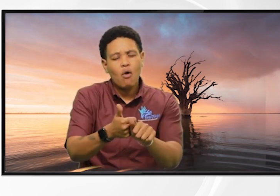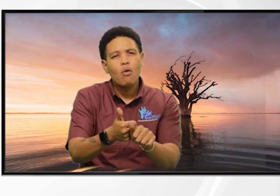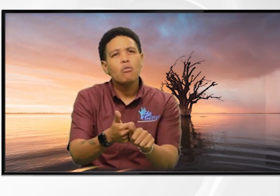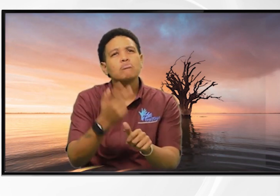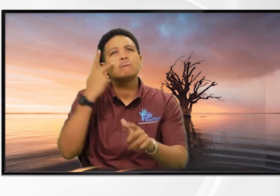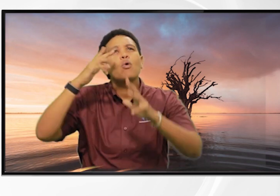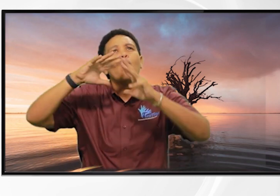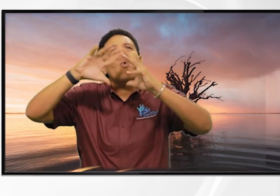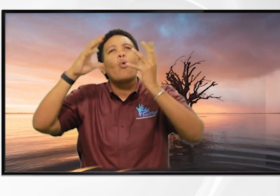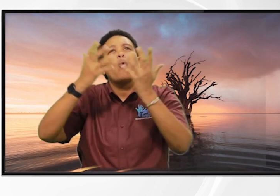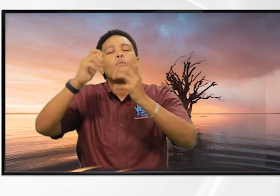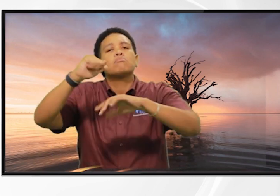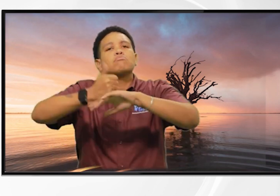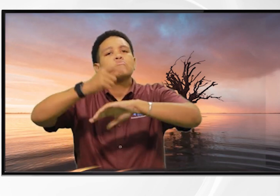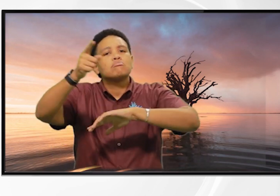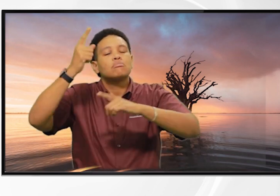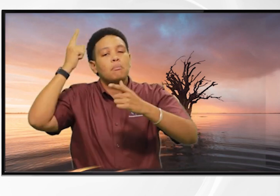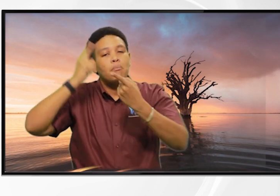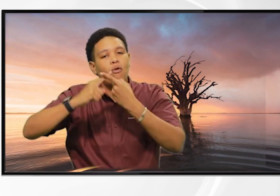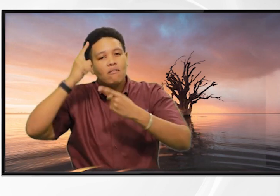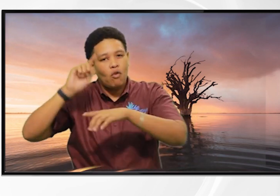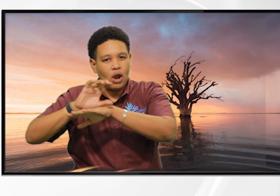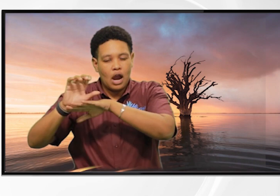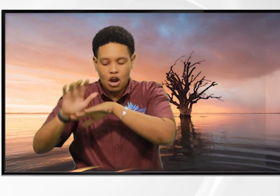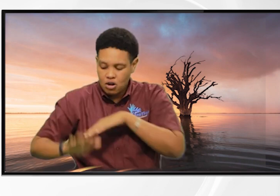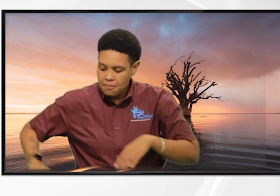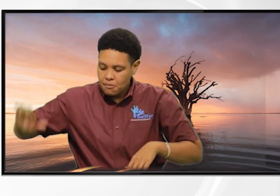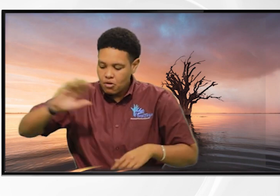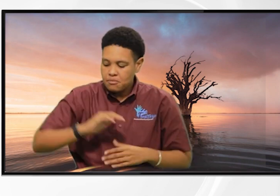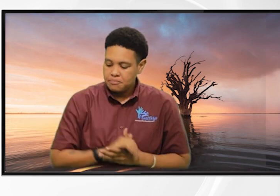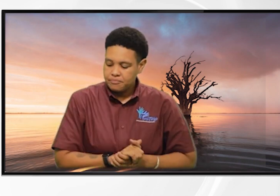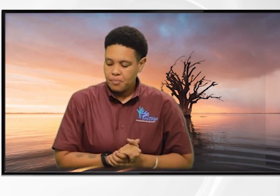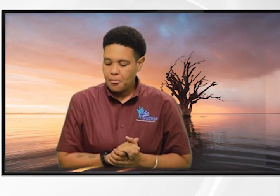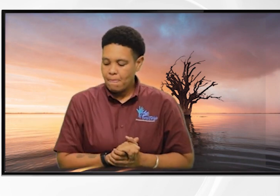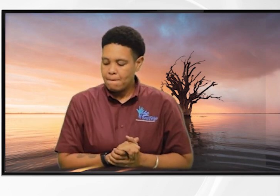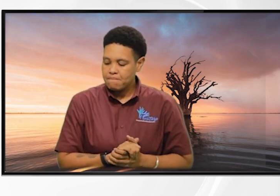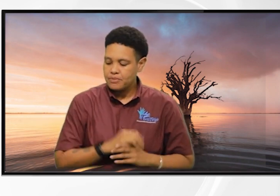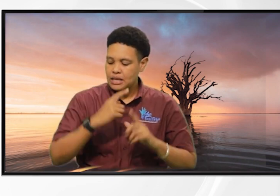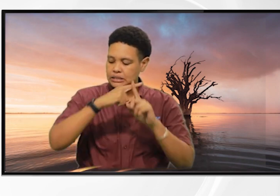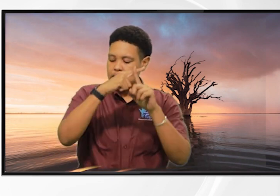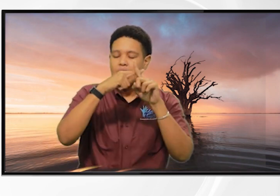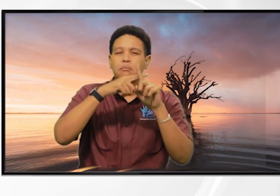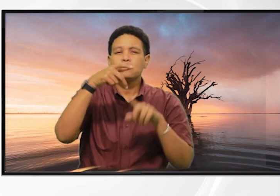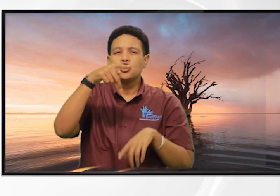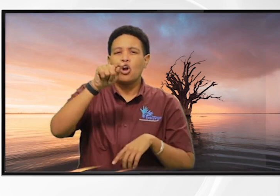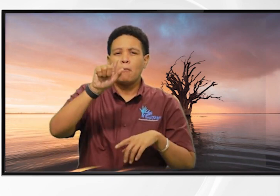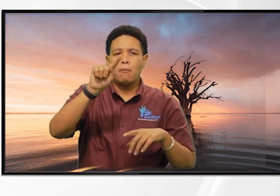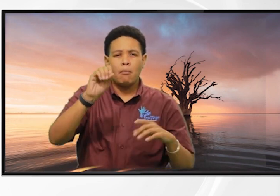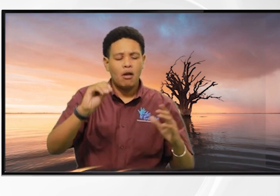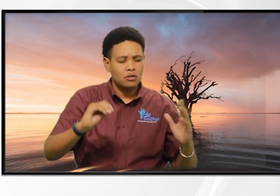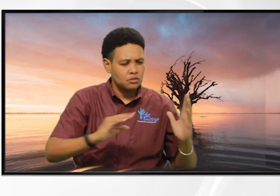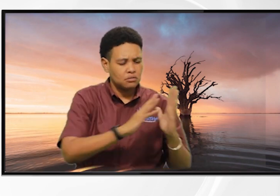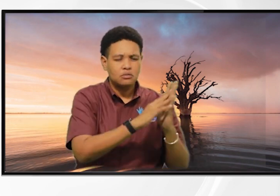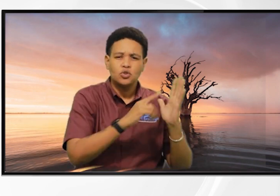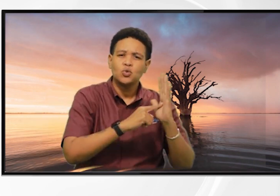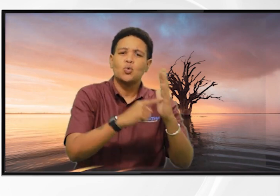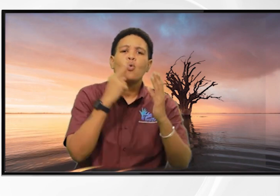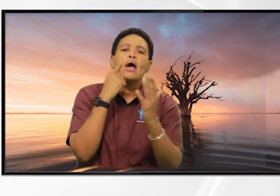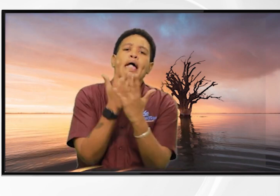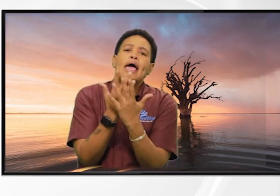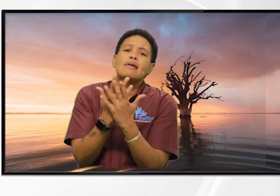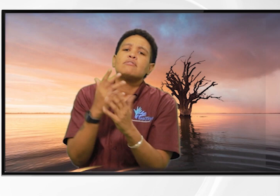and for the Caribbean. The temperature plots also show evidence of variability on